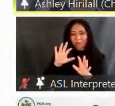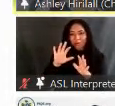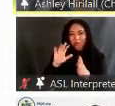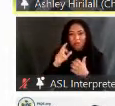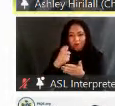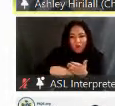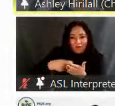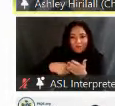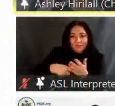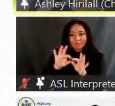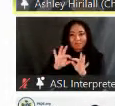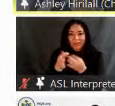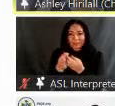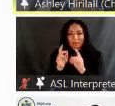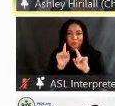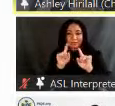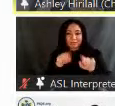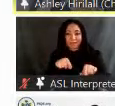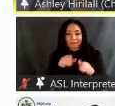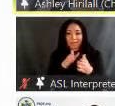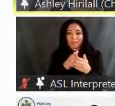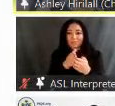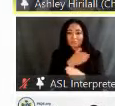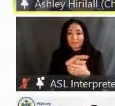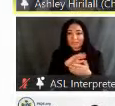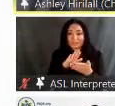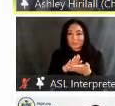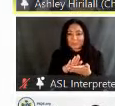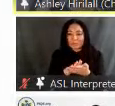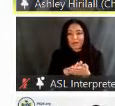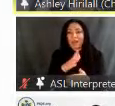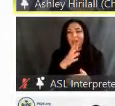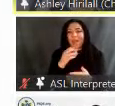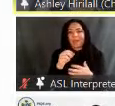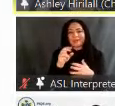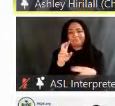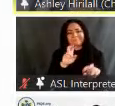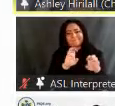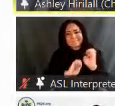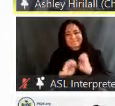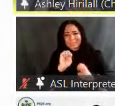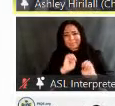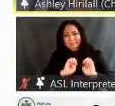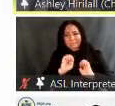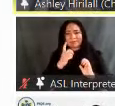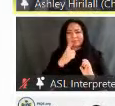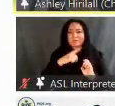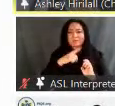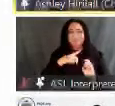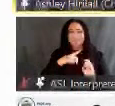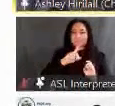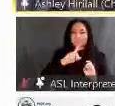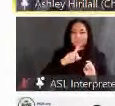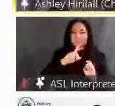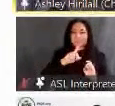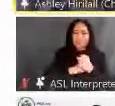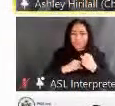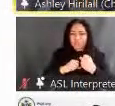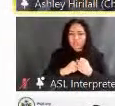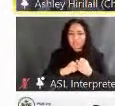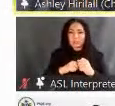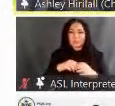child to attend a preschool program, and examining the structure and capacity of preschool programs to meet the unique